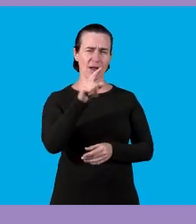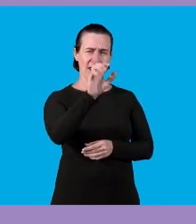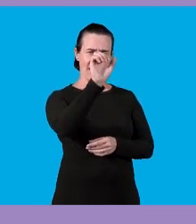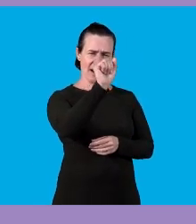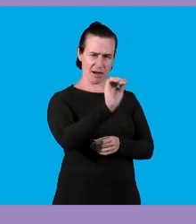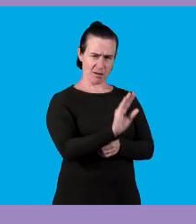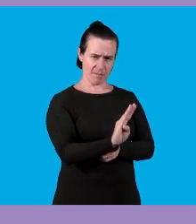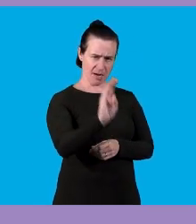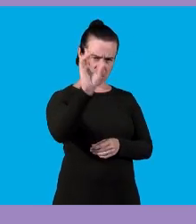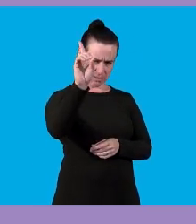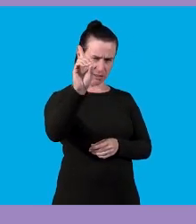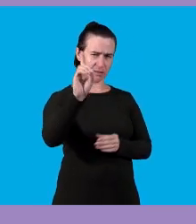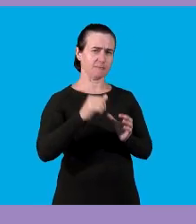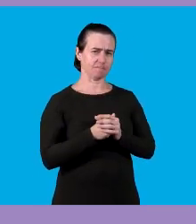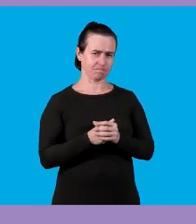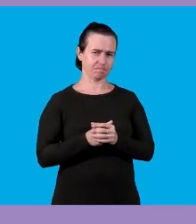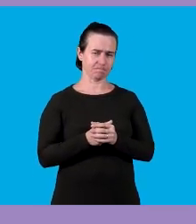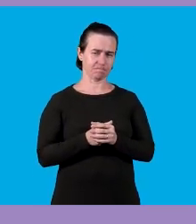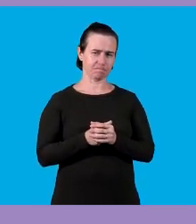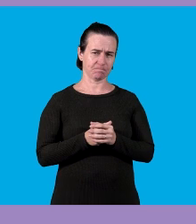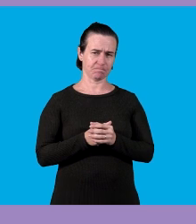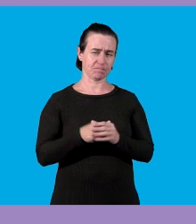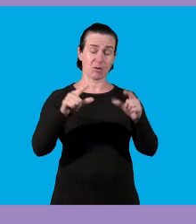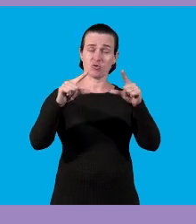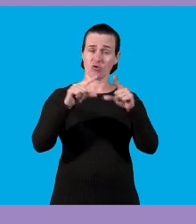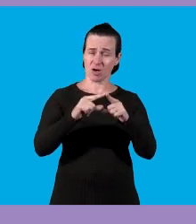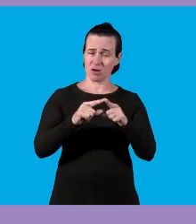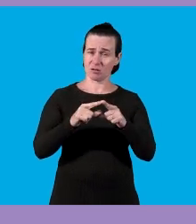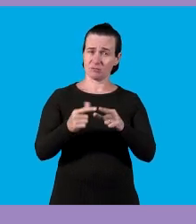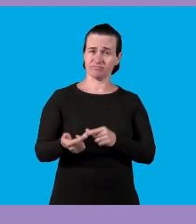ABD and triangle